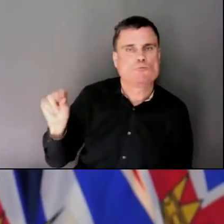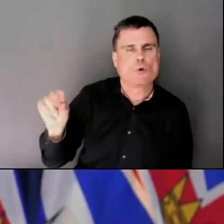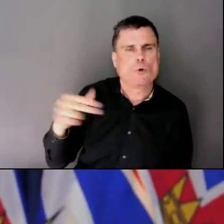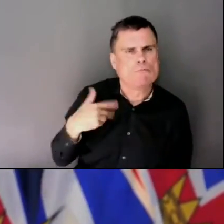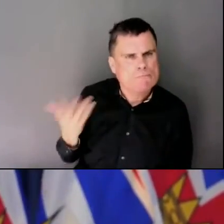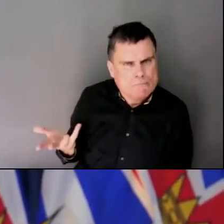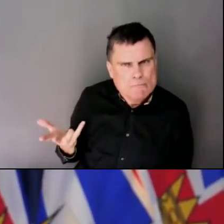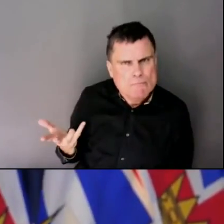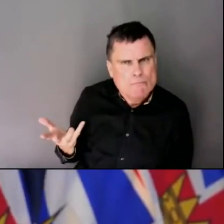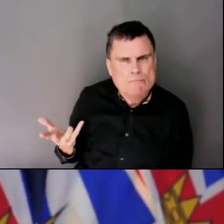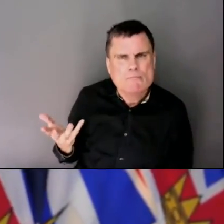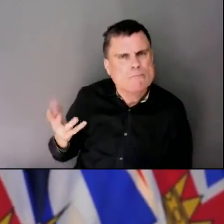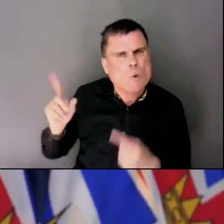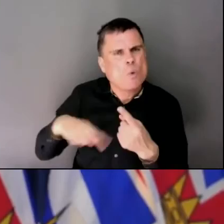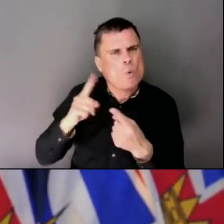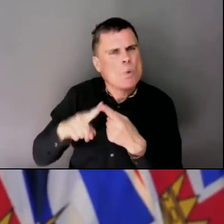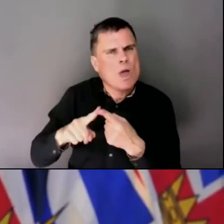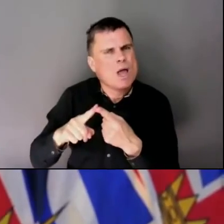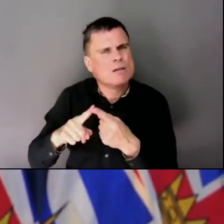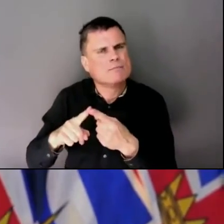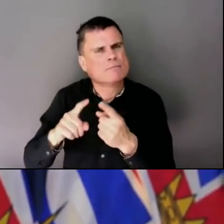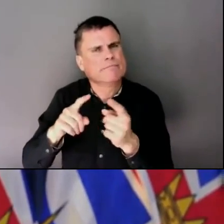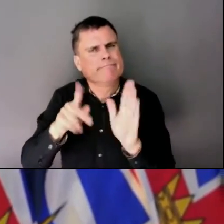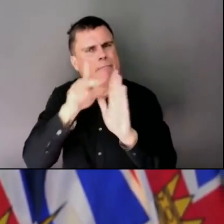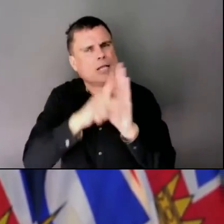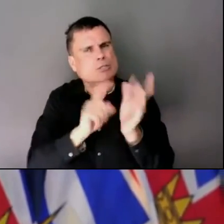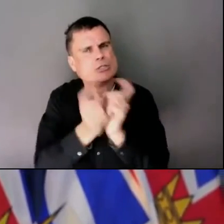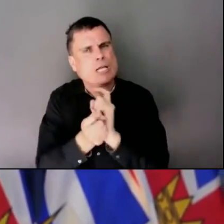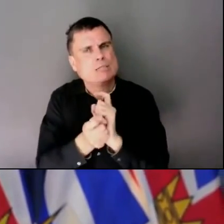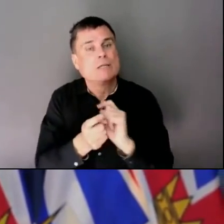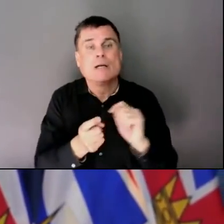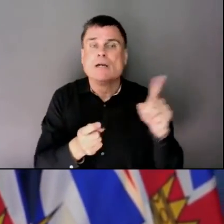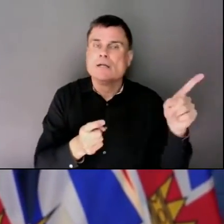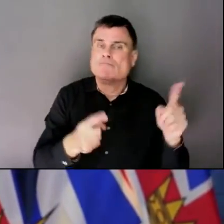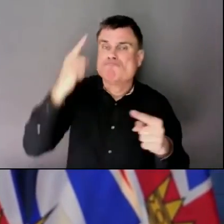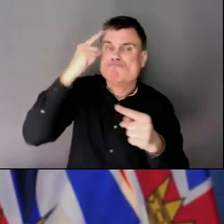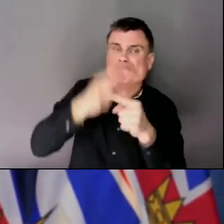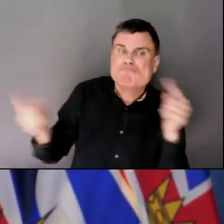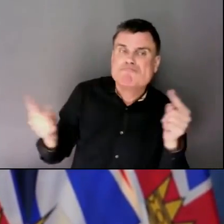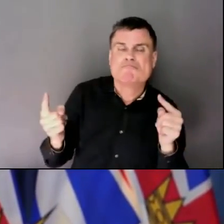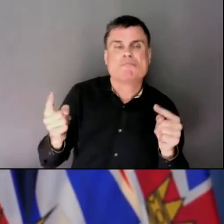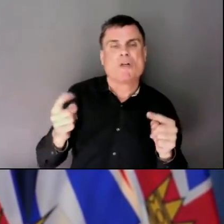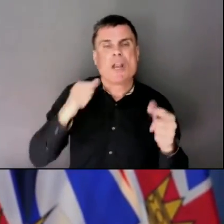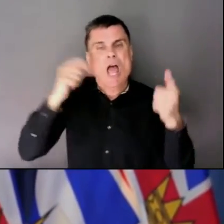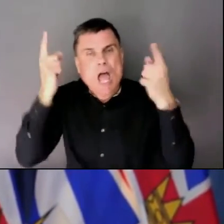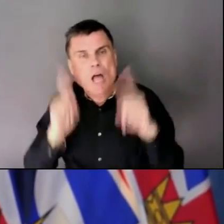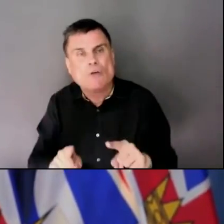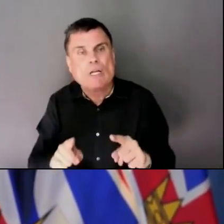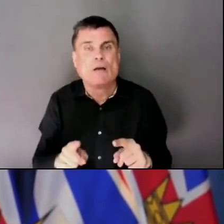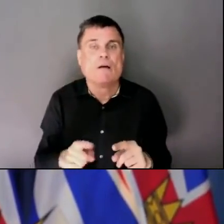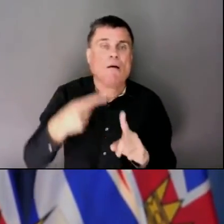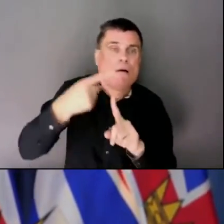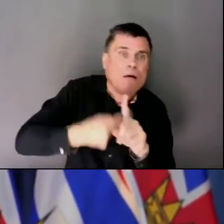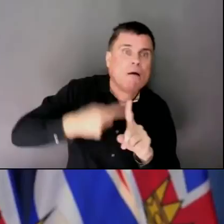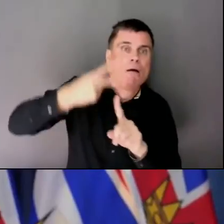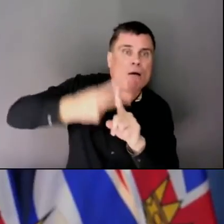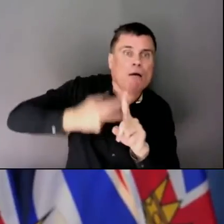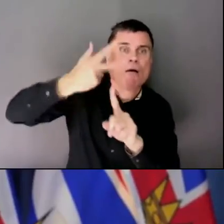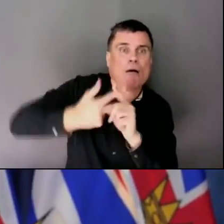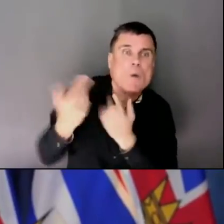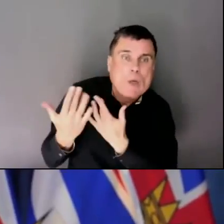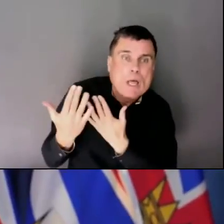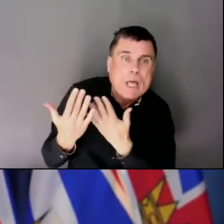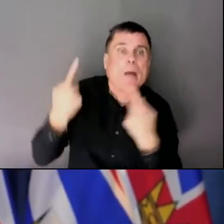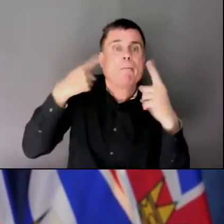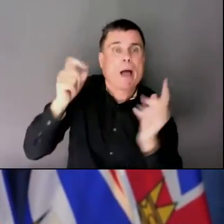many months before the appeal is heard by the Patient Care Quality Board and when they will actually get to see their loved ones. And then